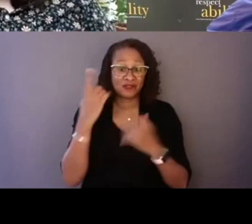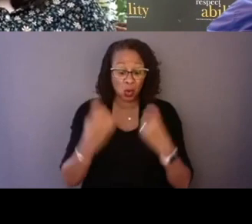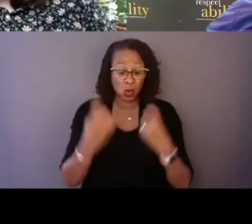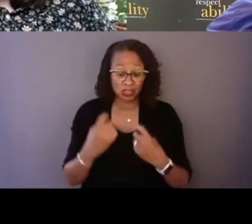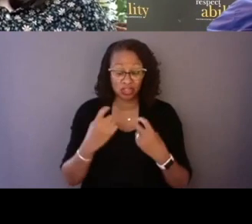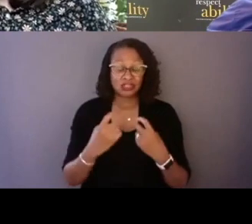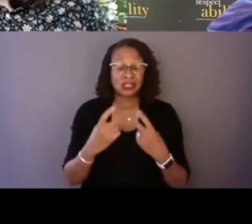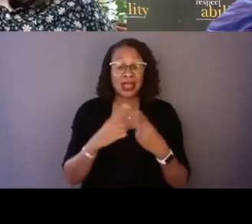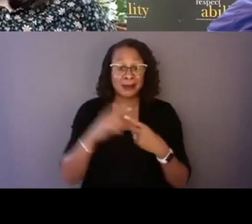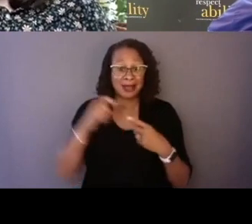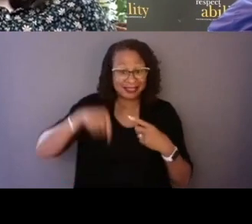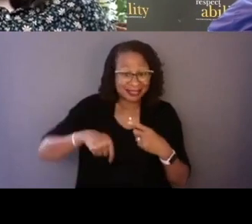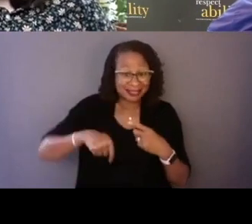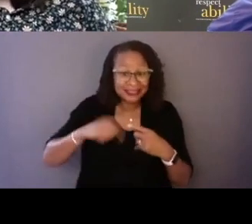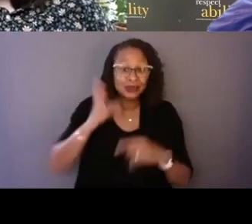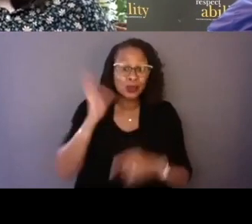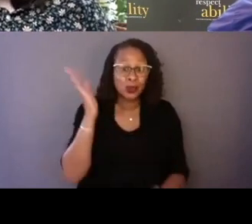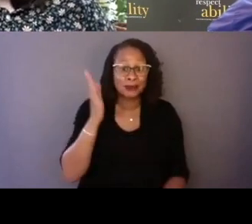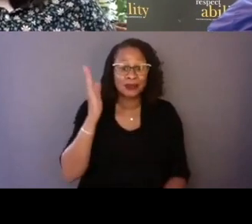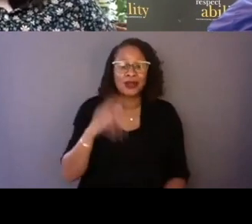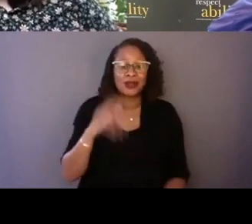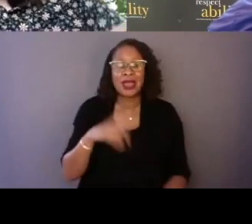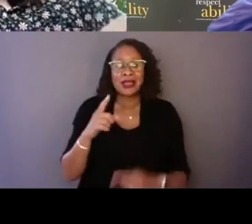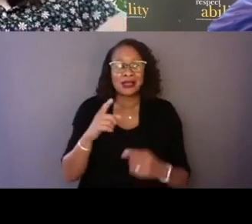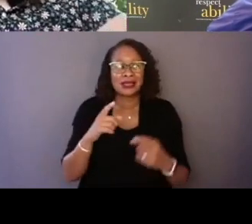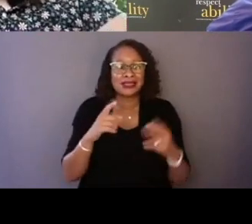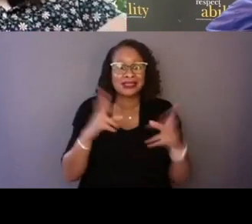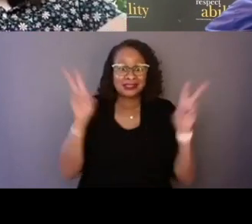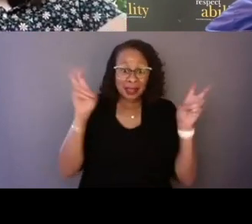webinar, which is how to